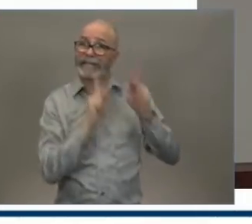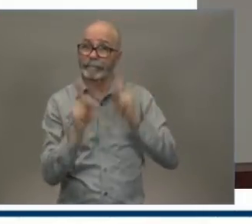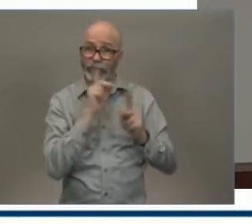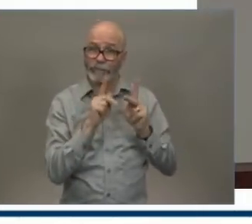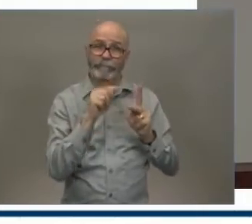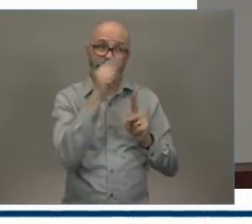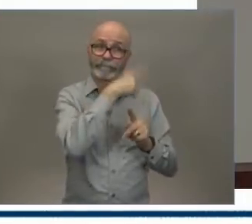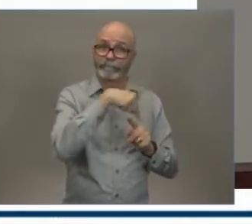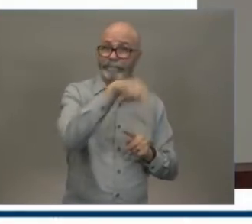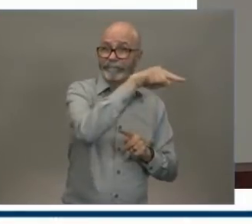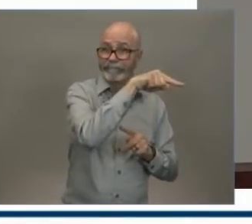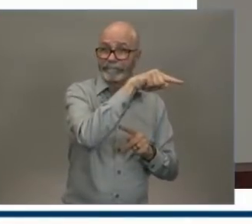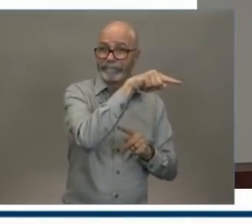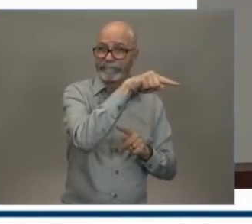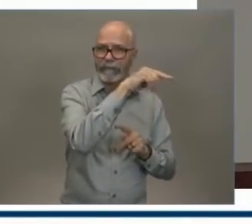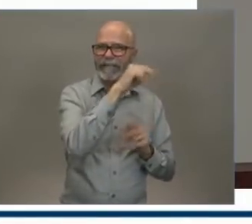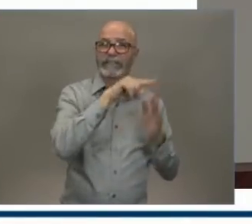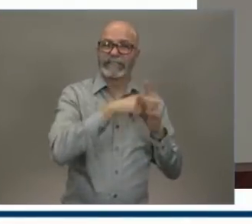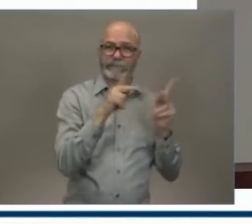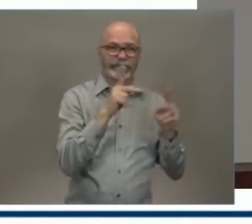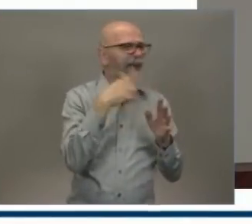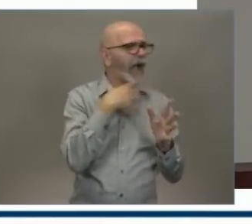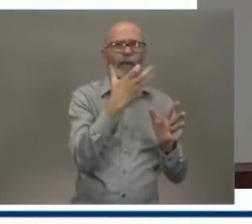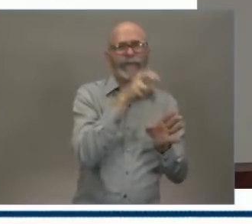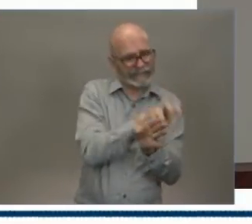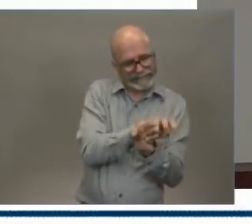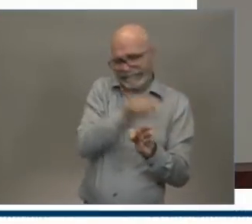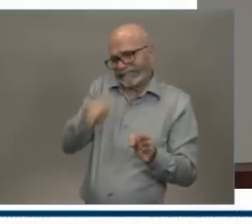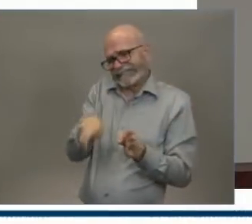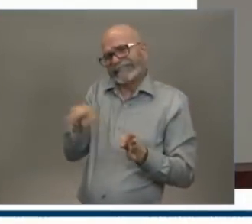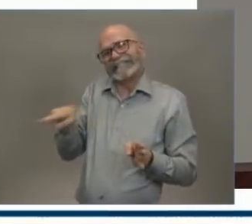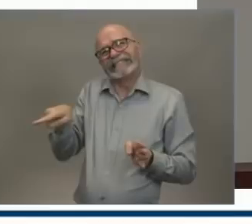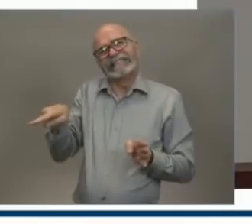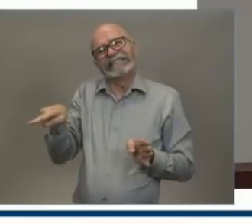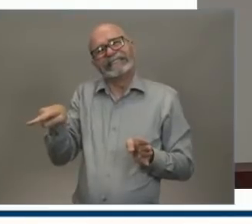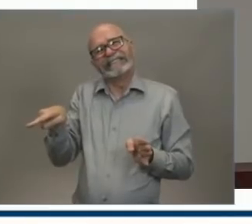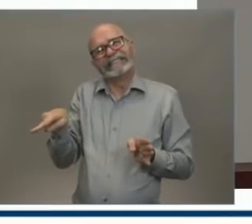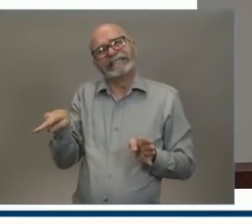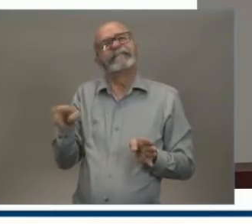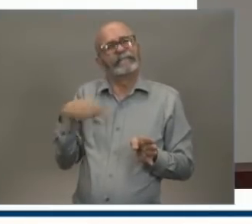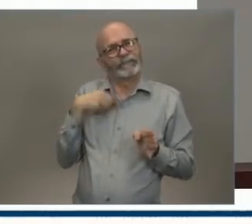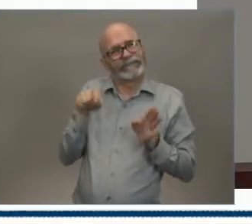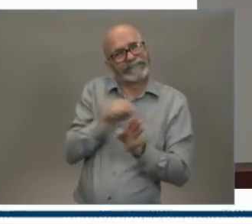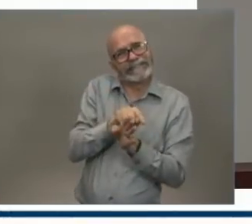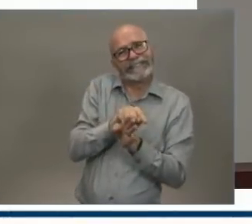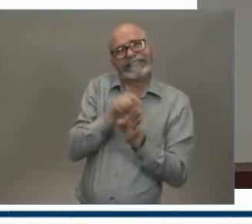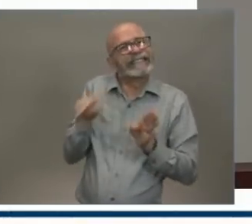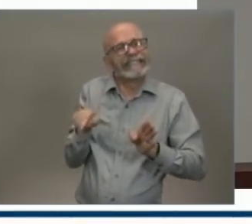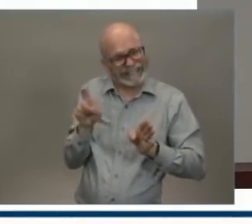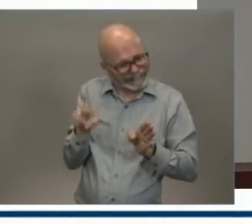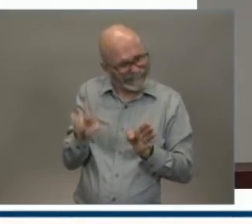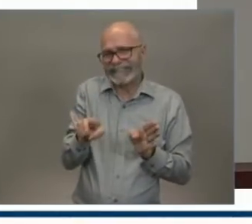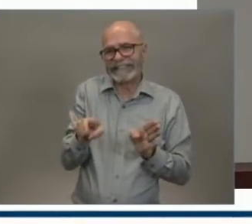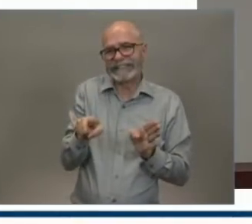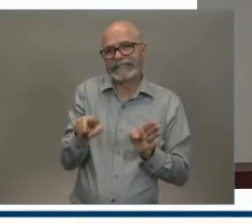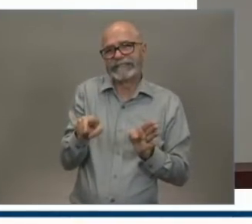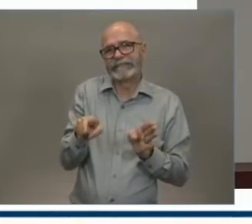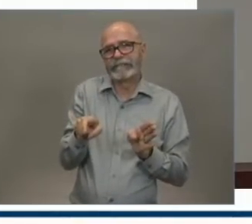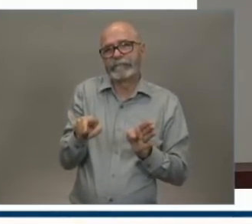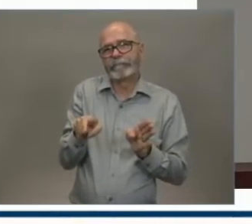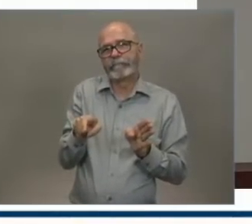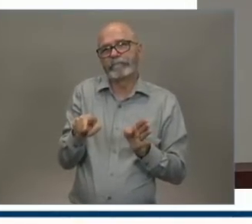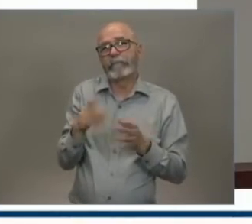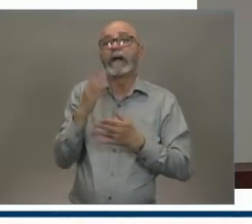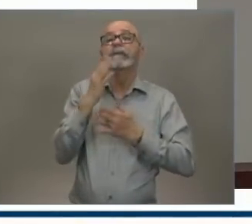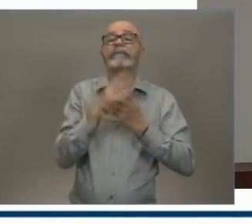more people now needing to travel regularly between the two provinces, and there are also people who have to travel occasionally for things